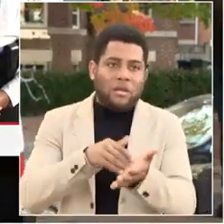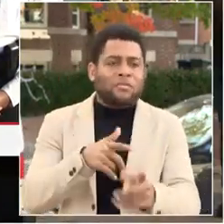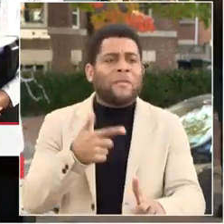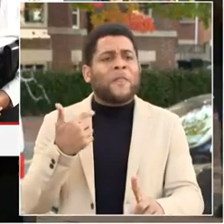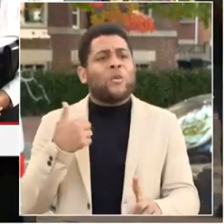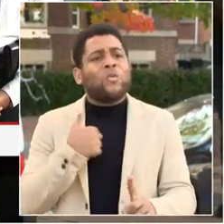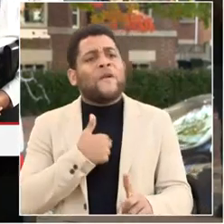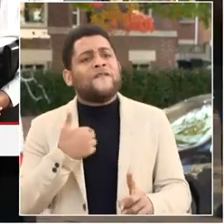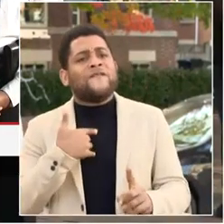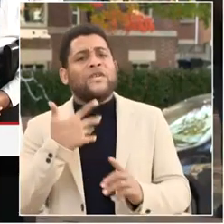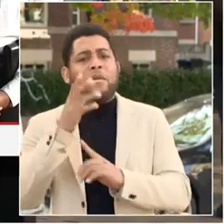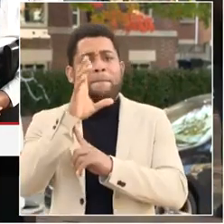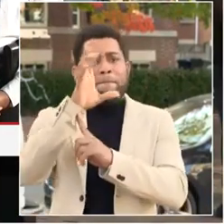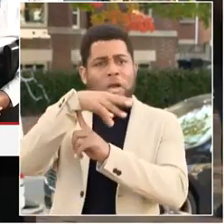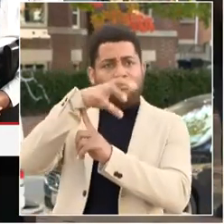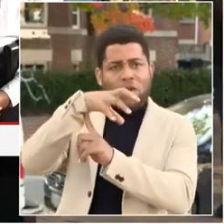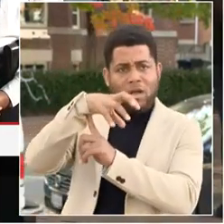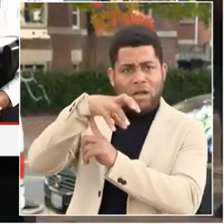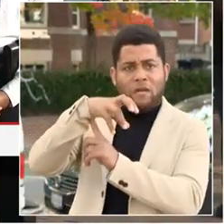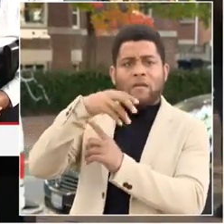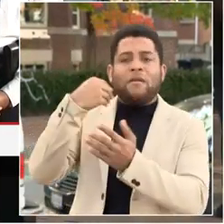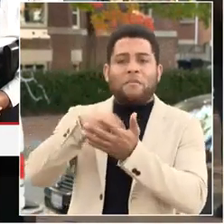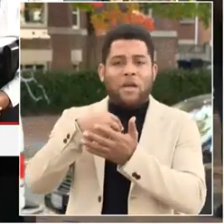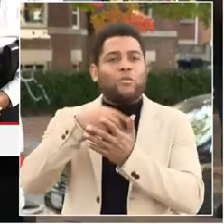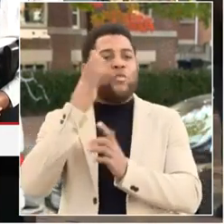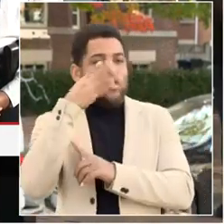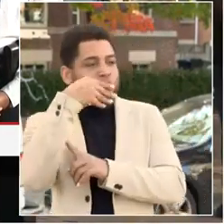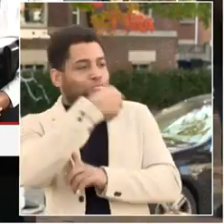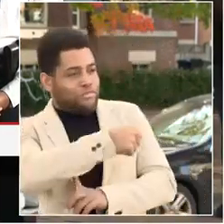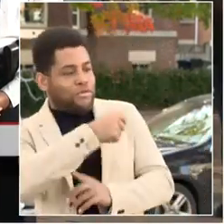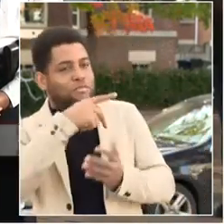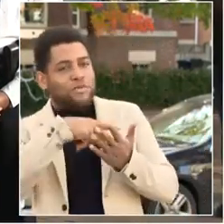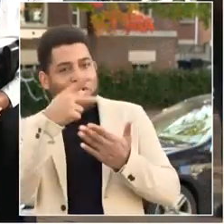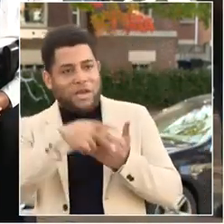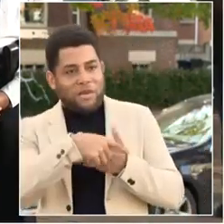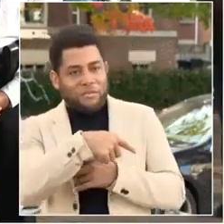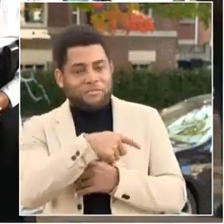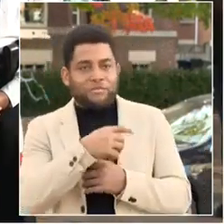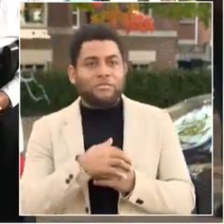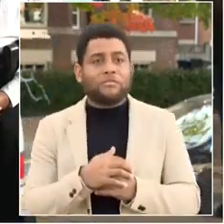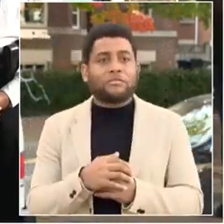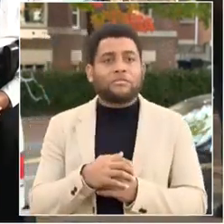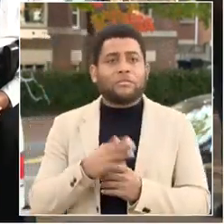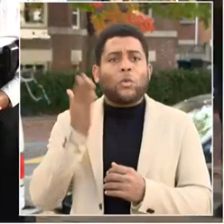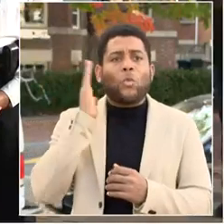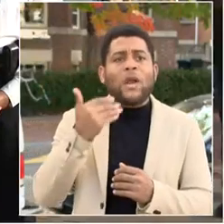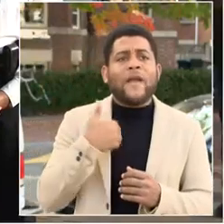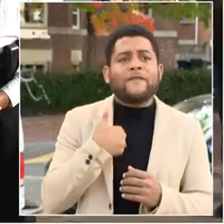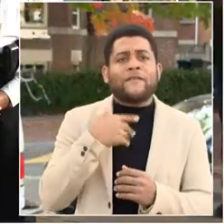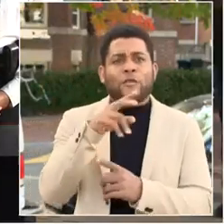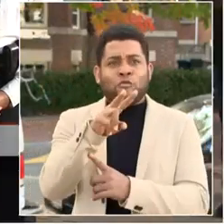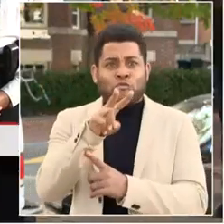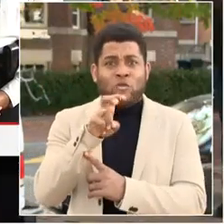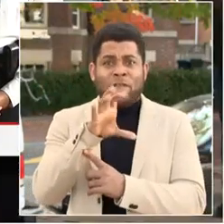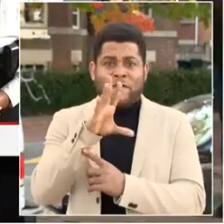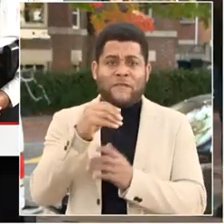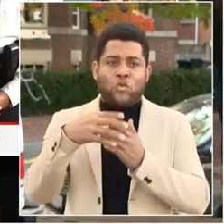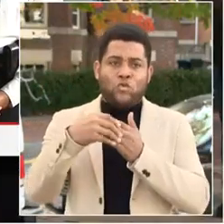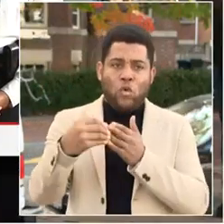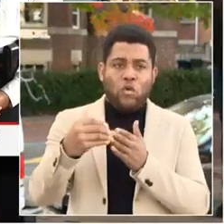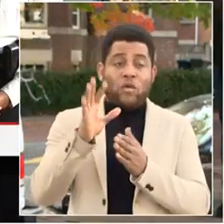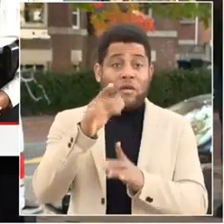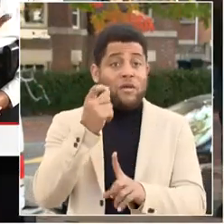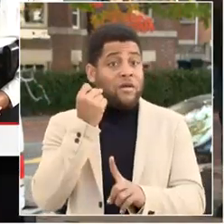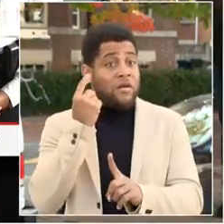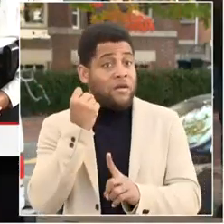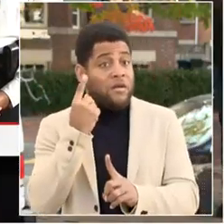put together good cases. There's a provision in there that would allow us to aggregate value of $250, which is not a large amount, but it's what we